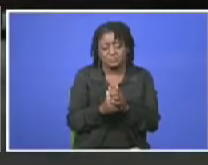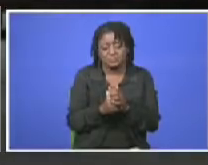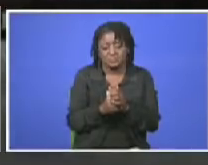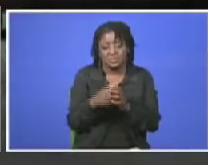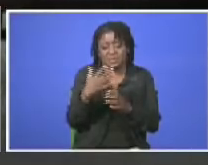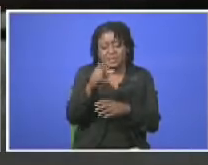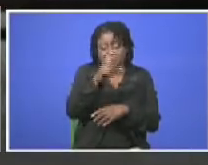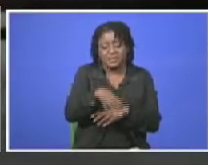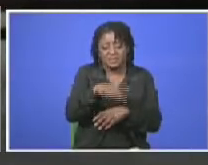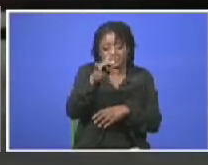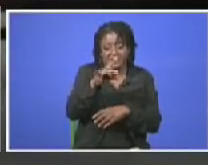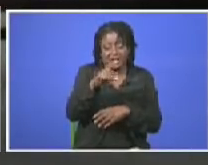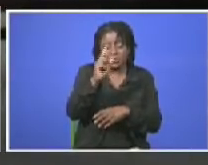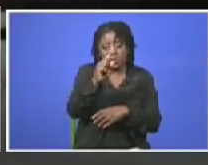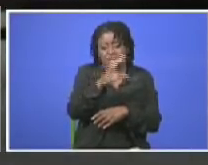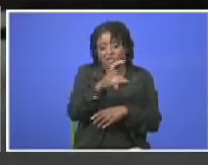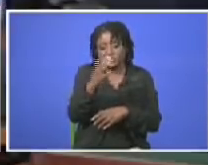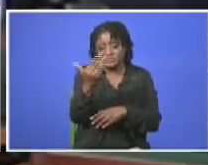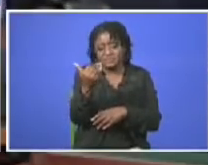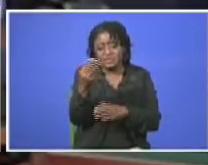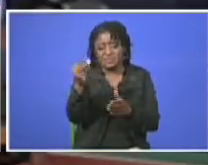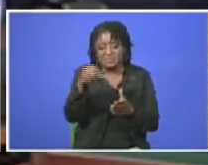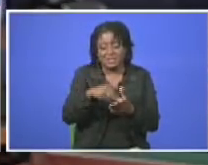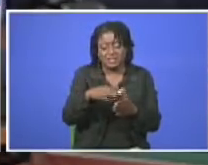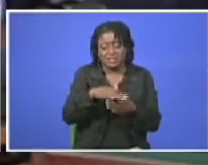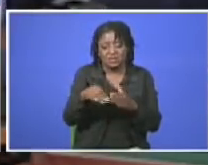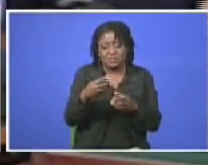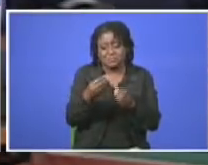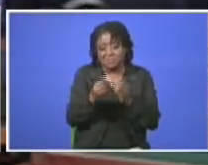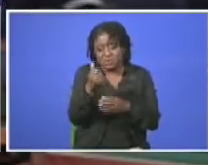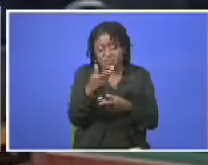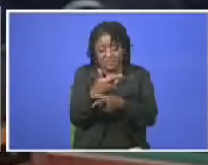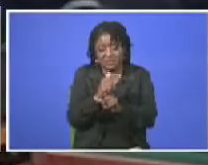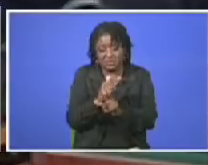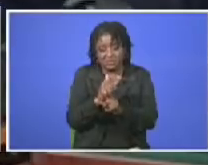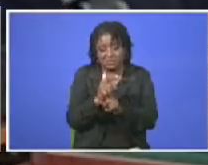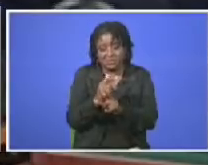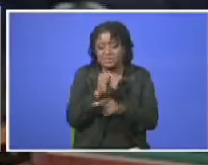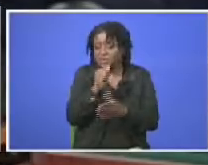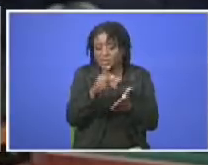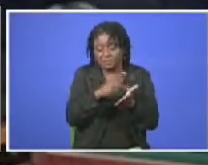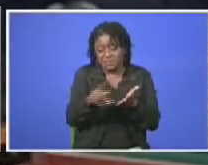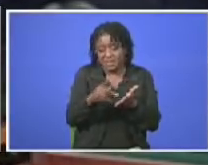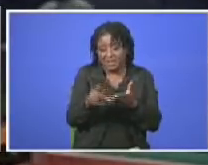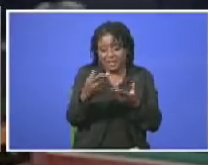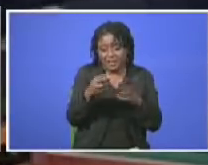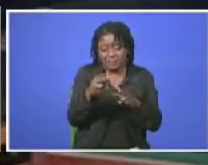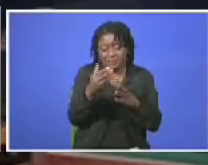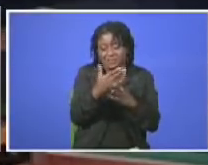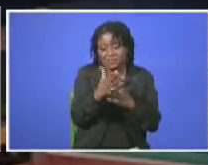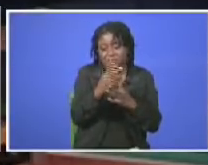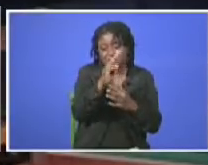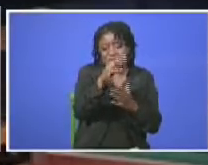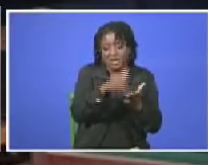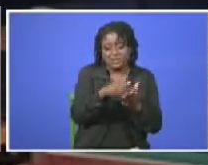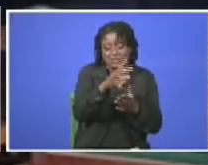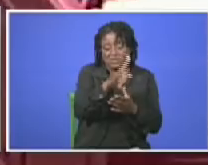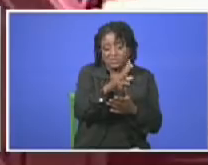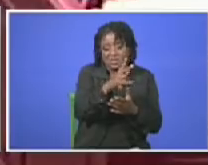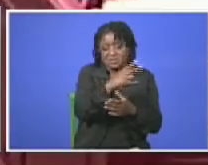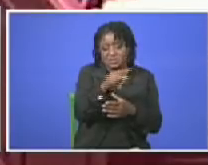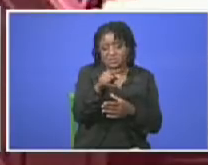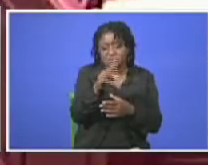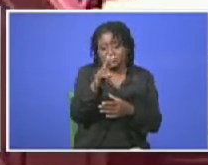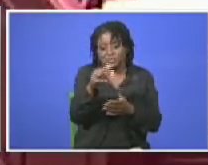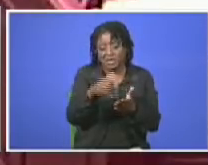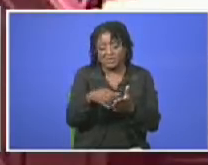find $115 million. He says most of the loans that went into default occurred between 2003 and 2007.